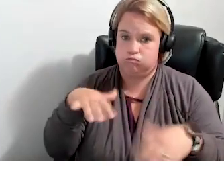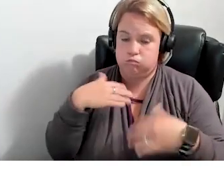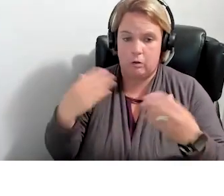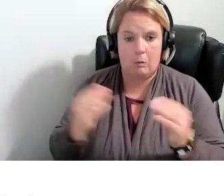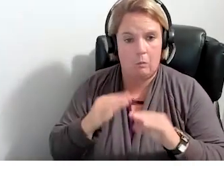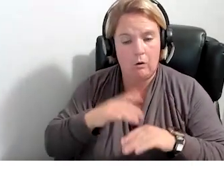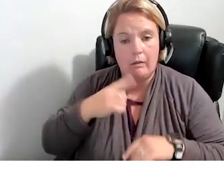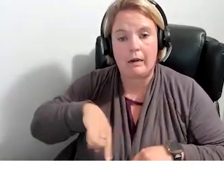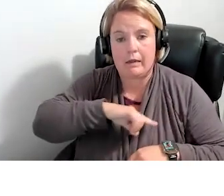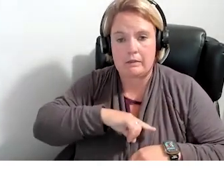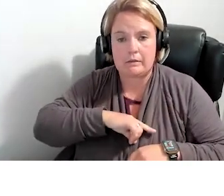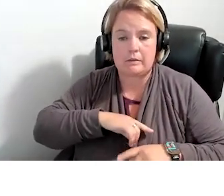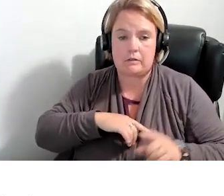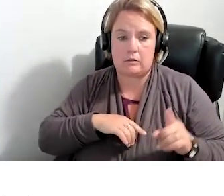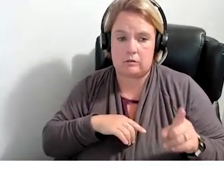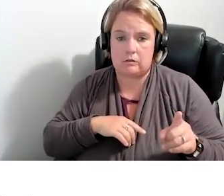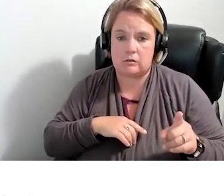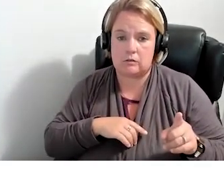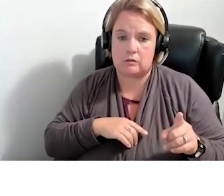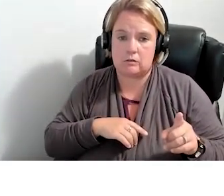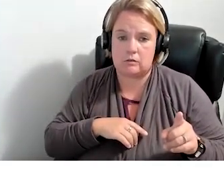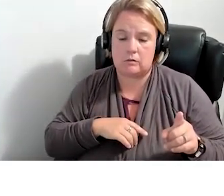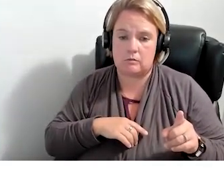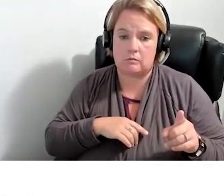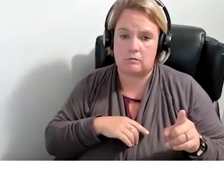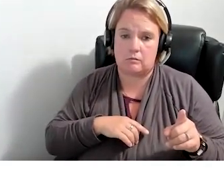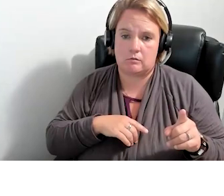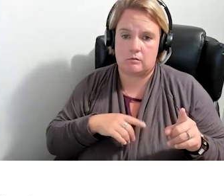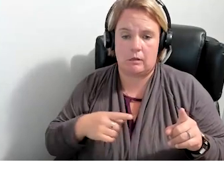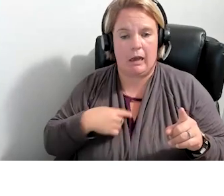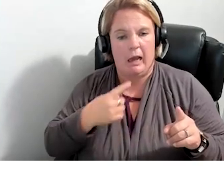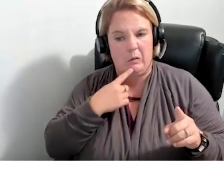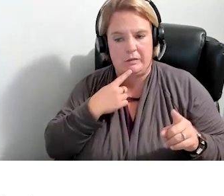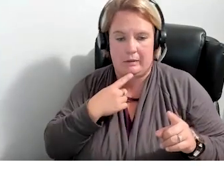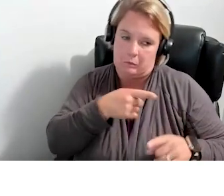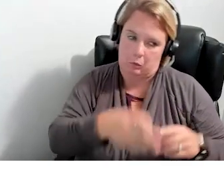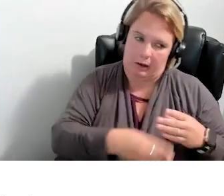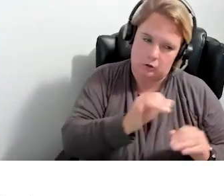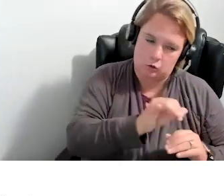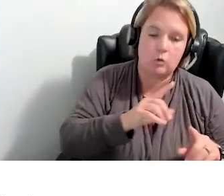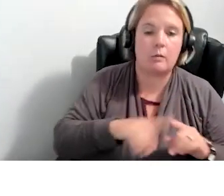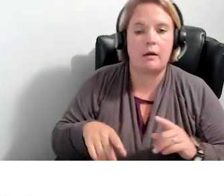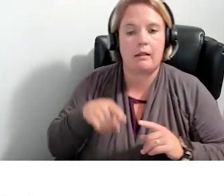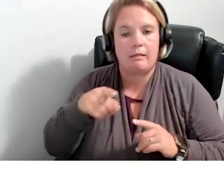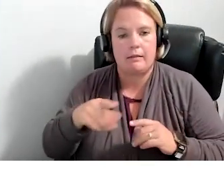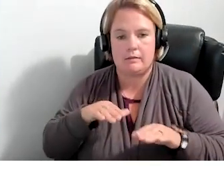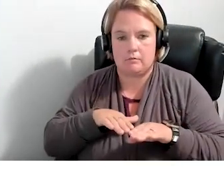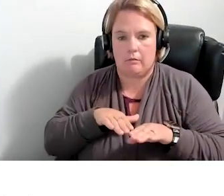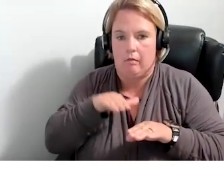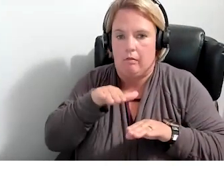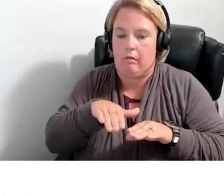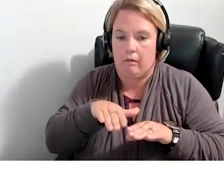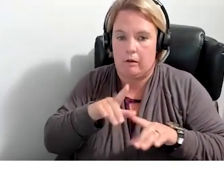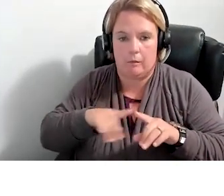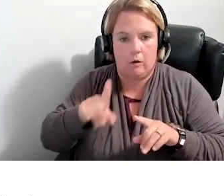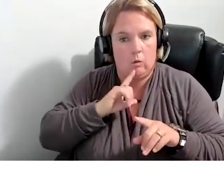there was interest in this. And this is really the other thing I would say, and Rick could probably talk to this as well, is that this is just step one. We have a